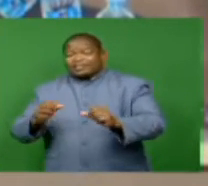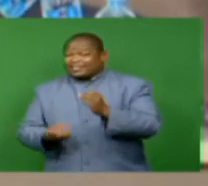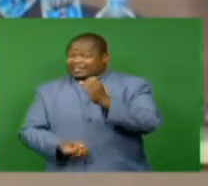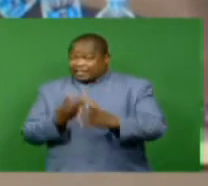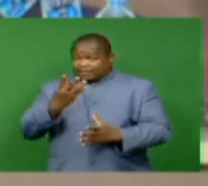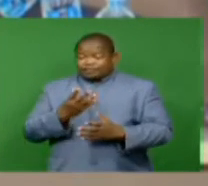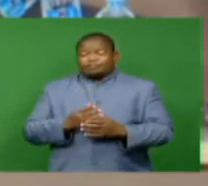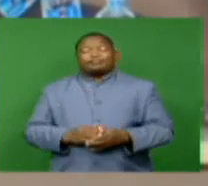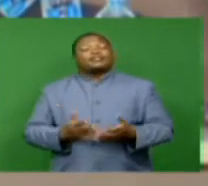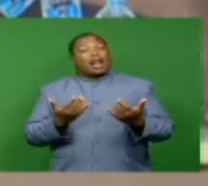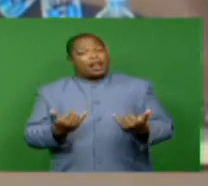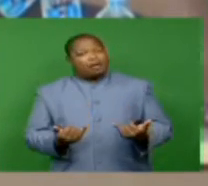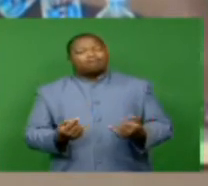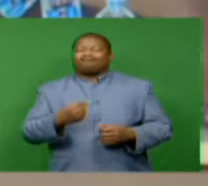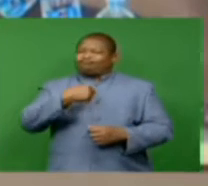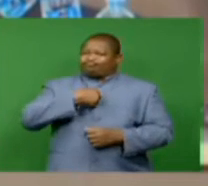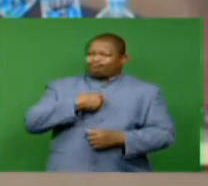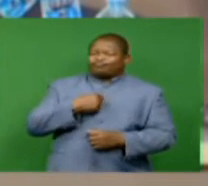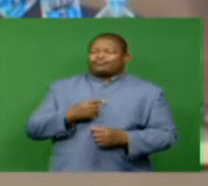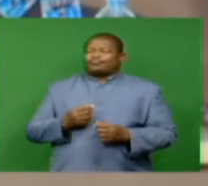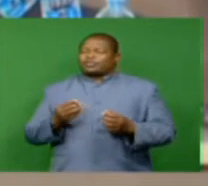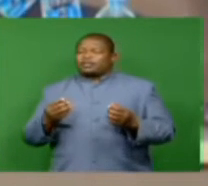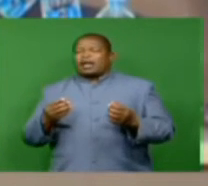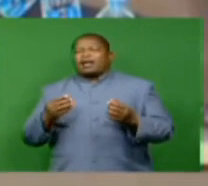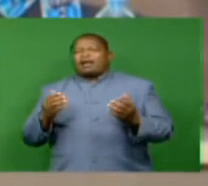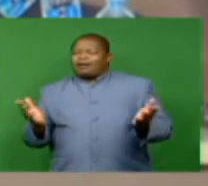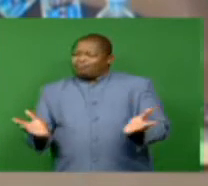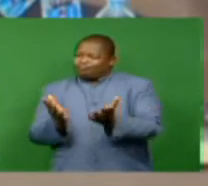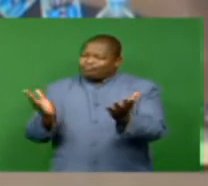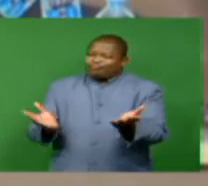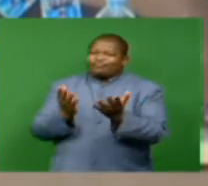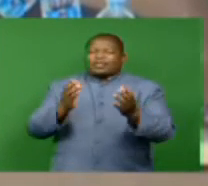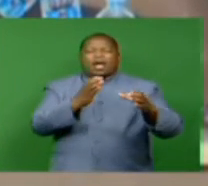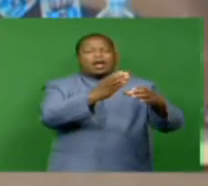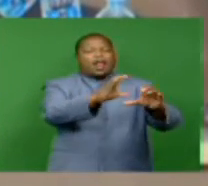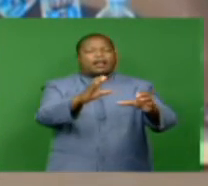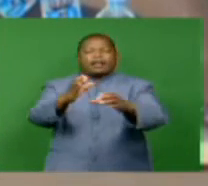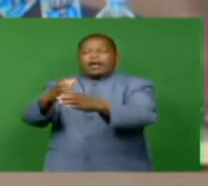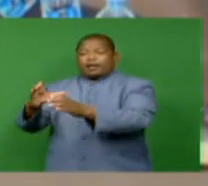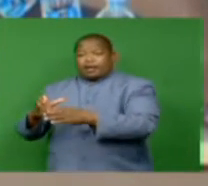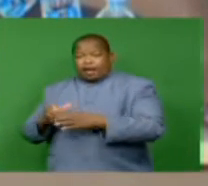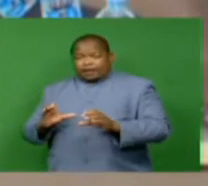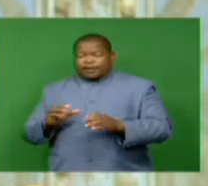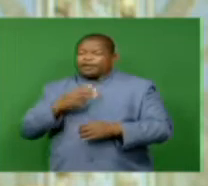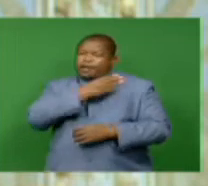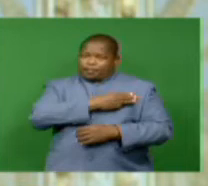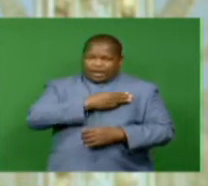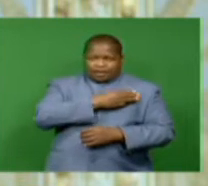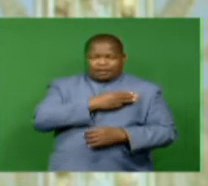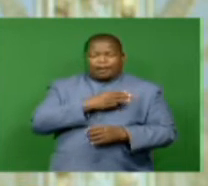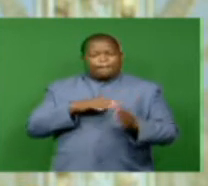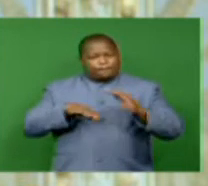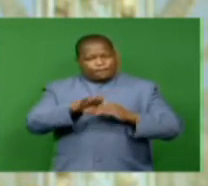we take this opportunity to encourage member states in the region to ratify